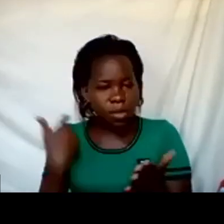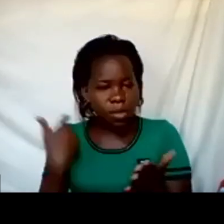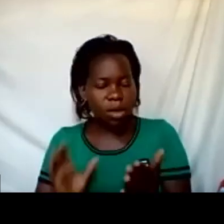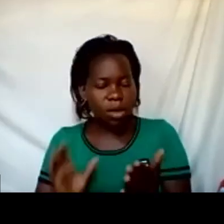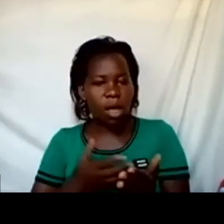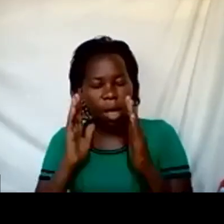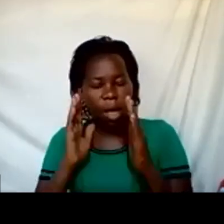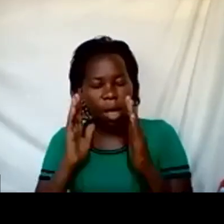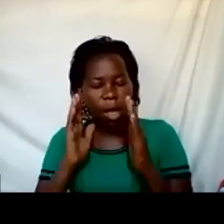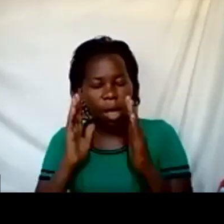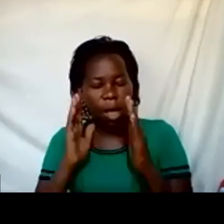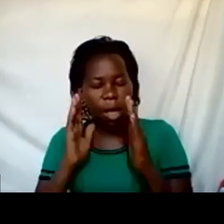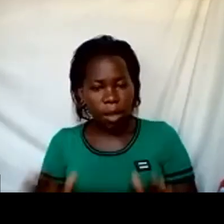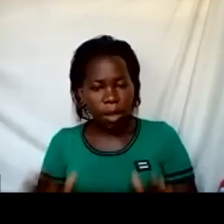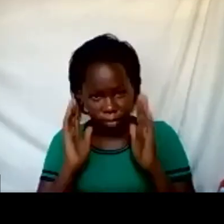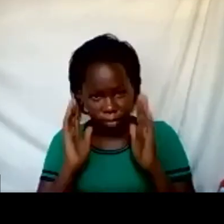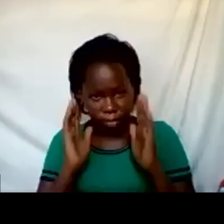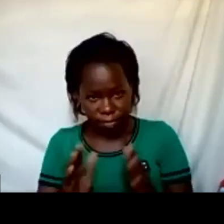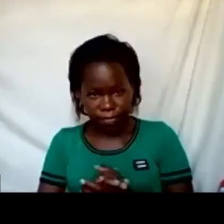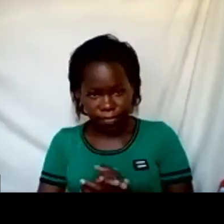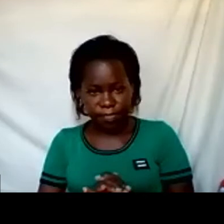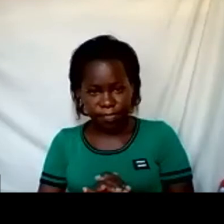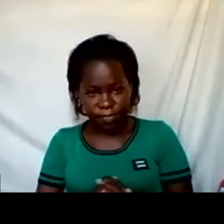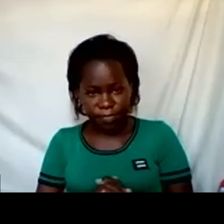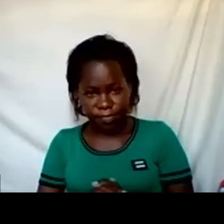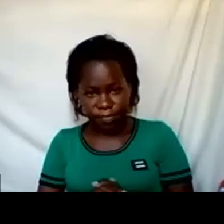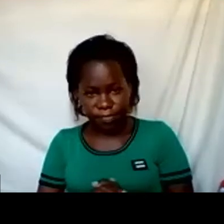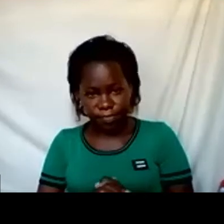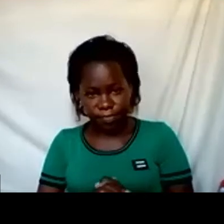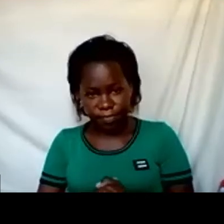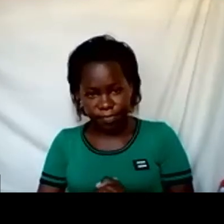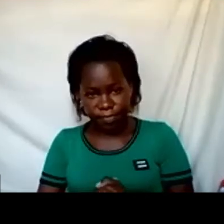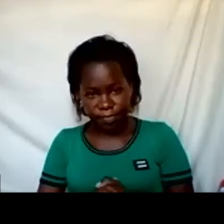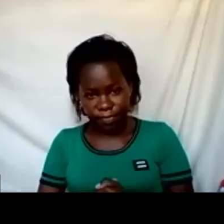ultimate team. That's what they're calling themselves.